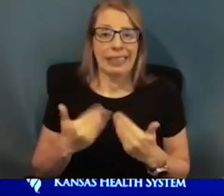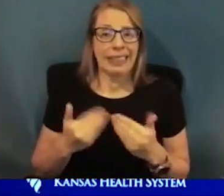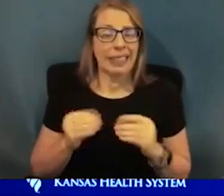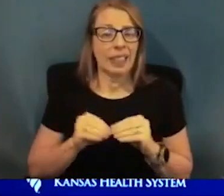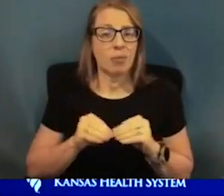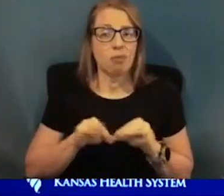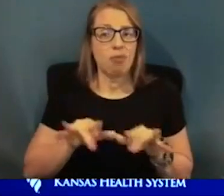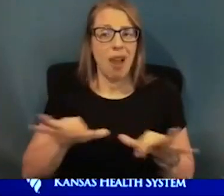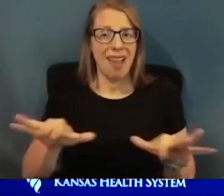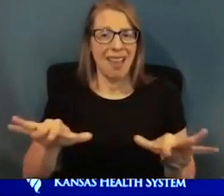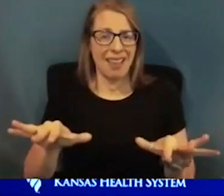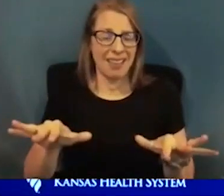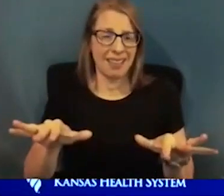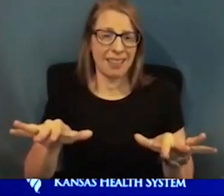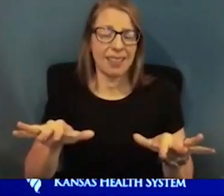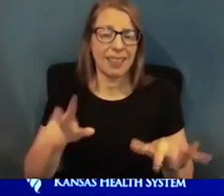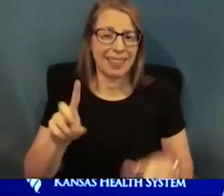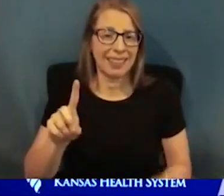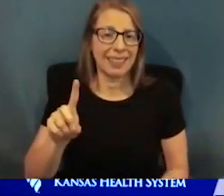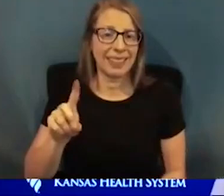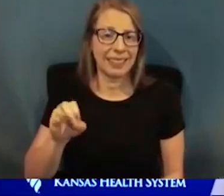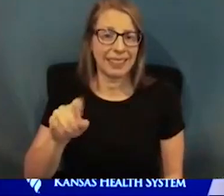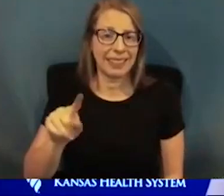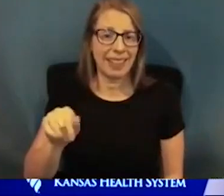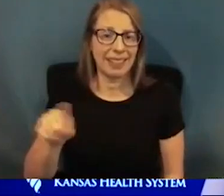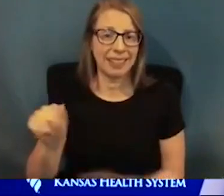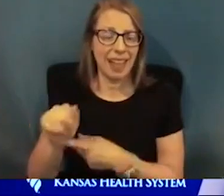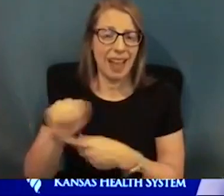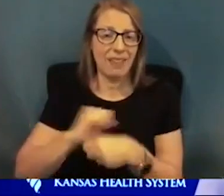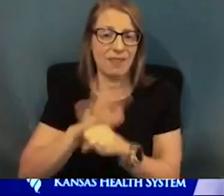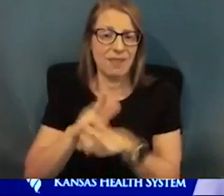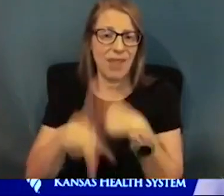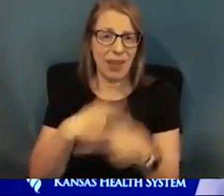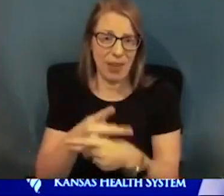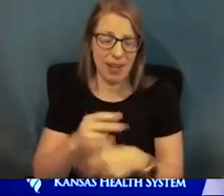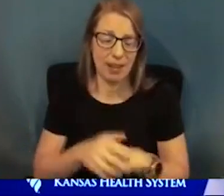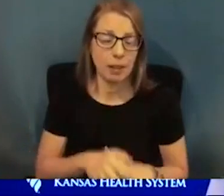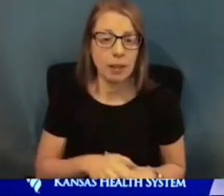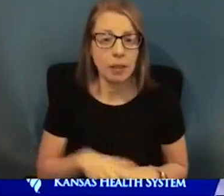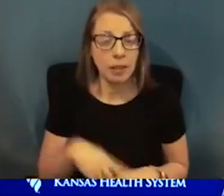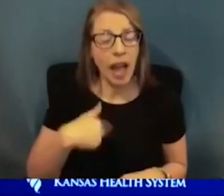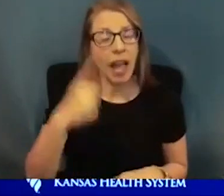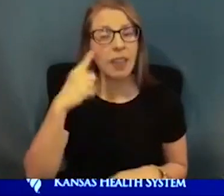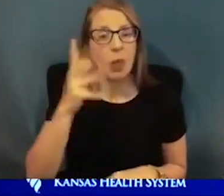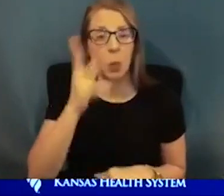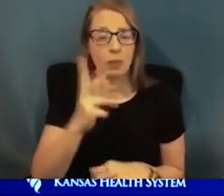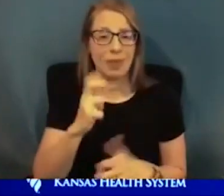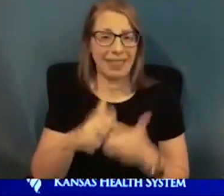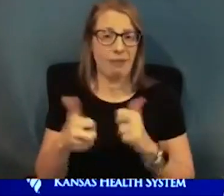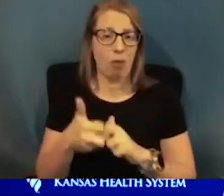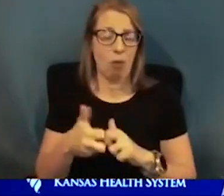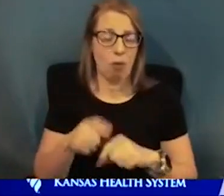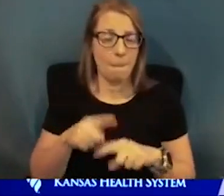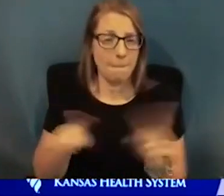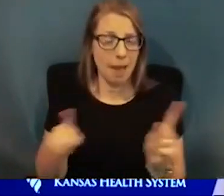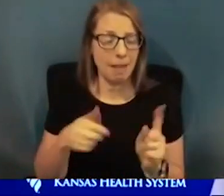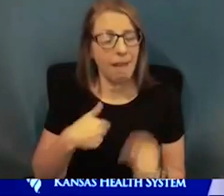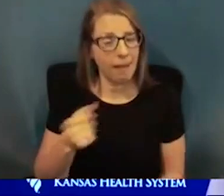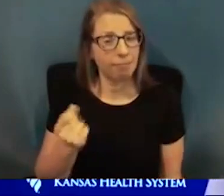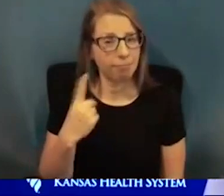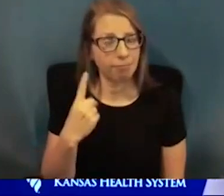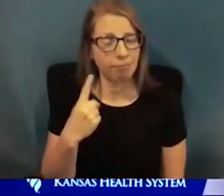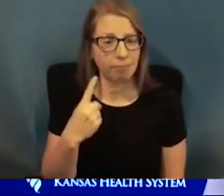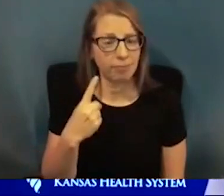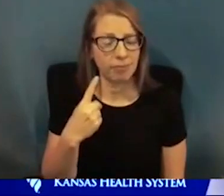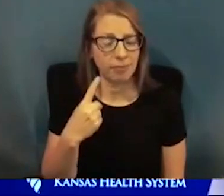more easily spread Delta variant. I think it would be difficult, but I do understand